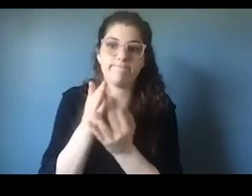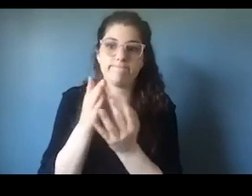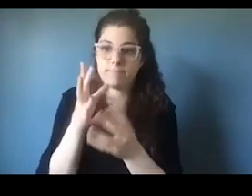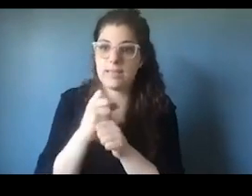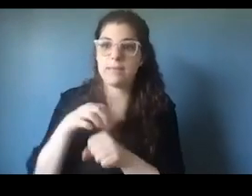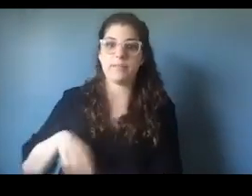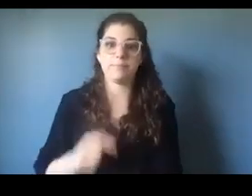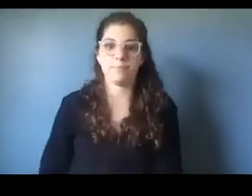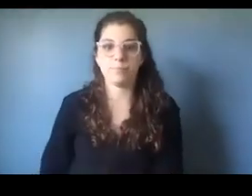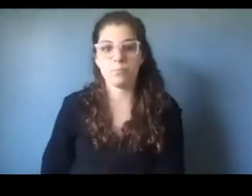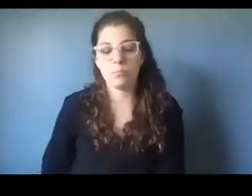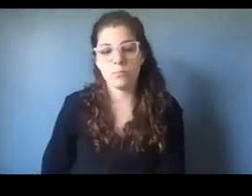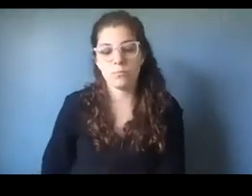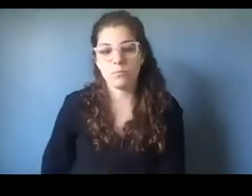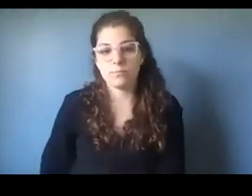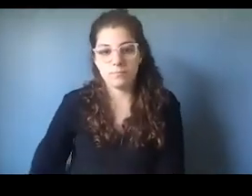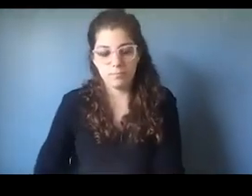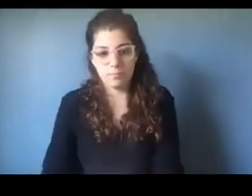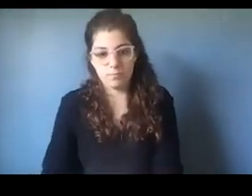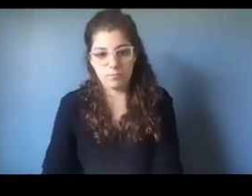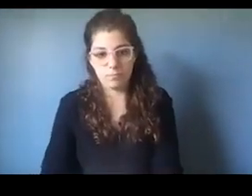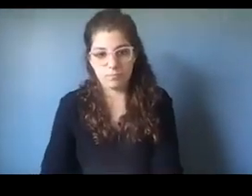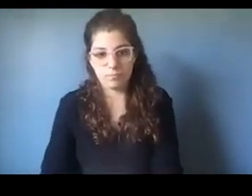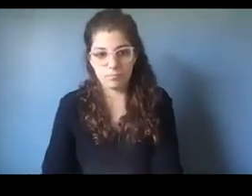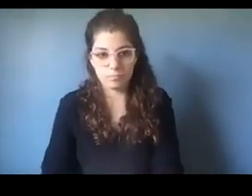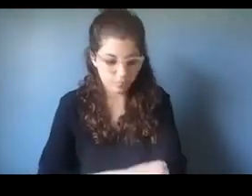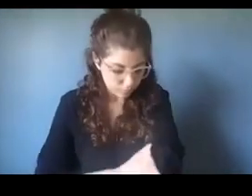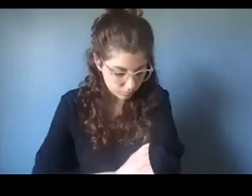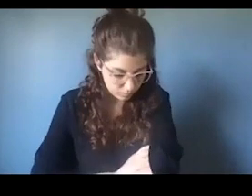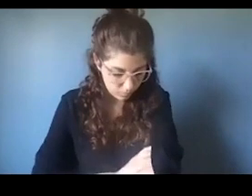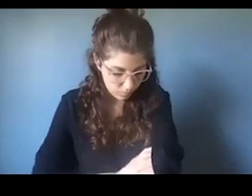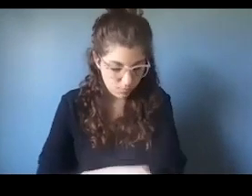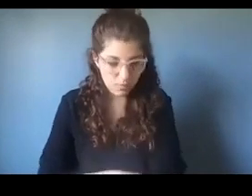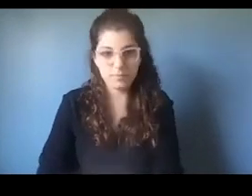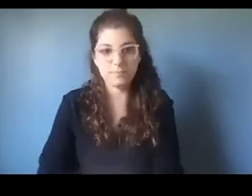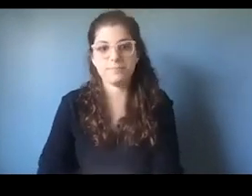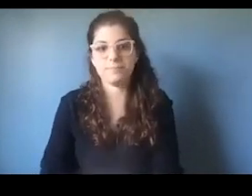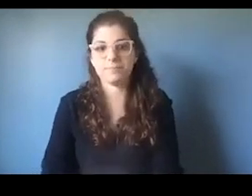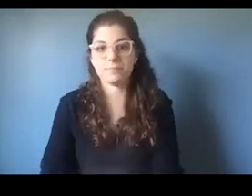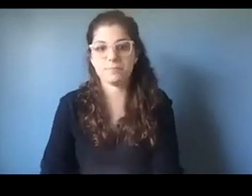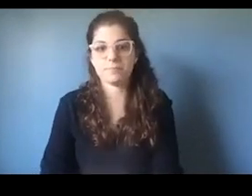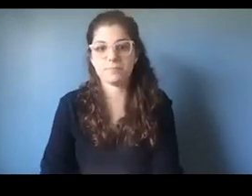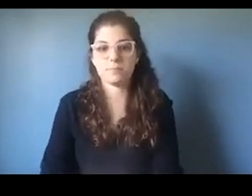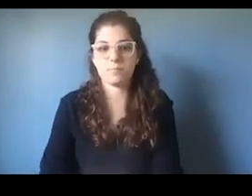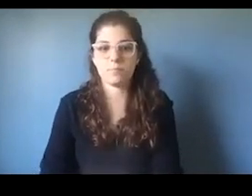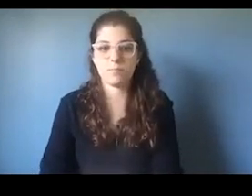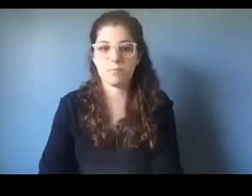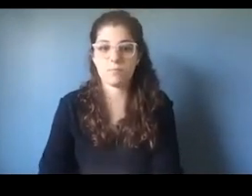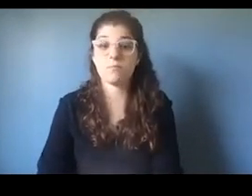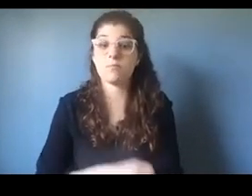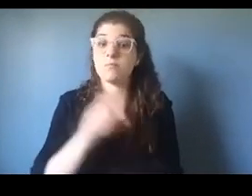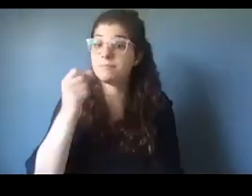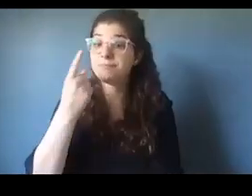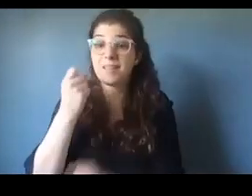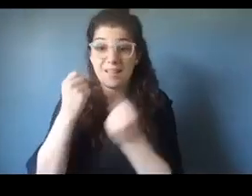Let me skip over that to keep going. The one thing that I want to stress, and just echoing this point that a lot of workers are not being aided and a lot